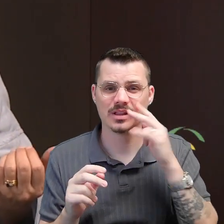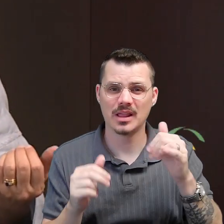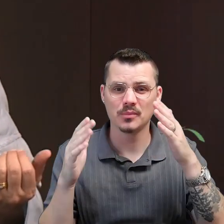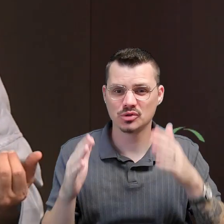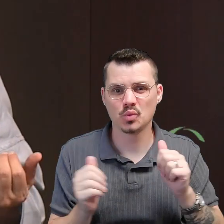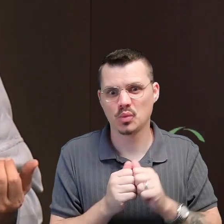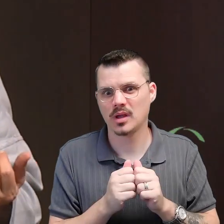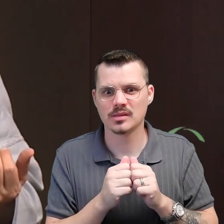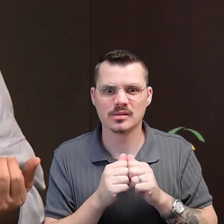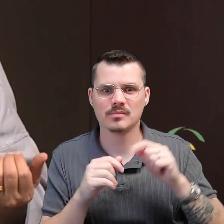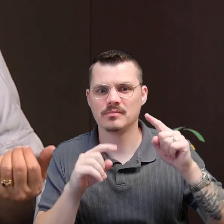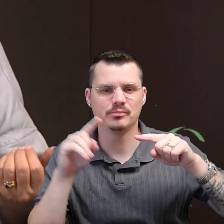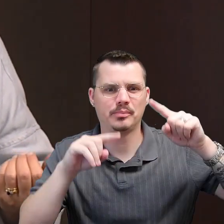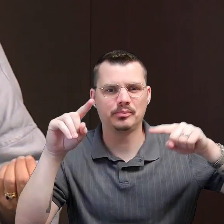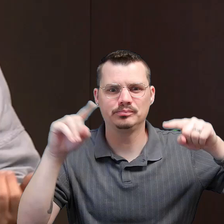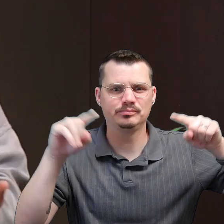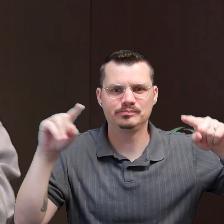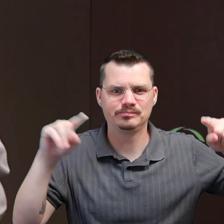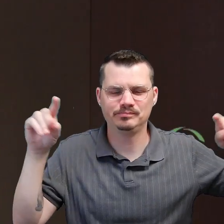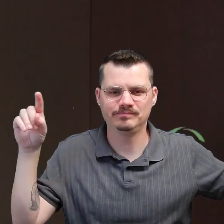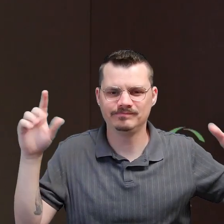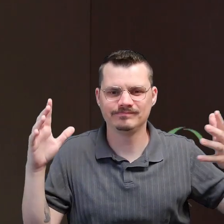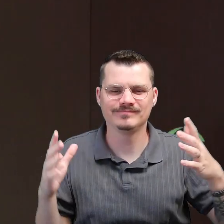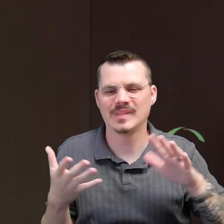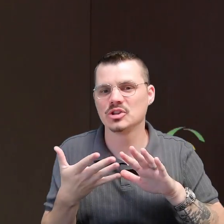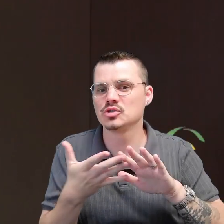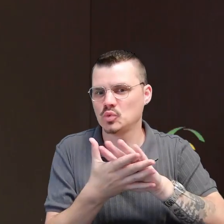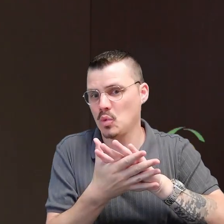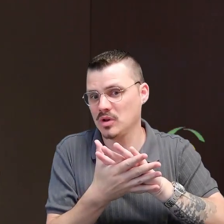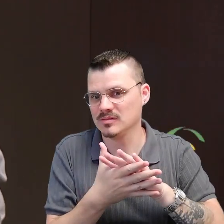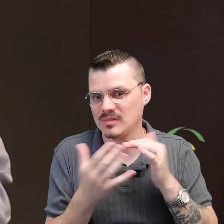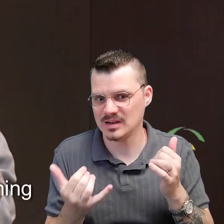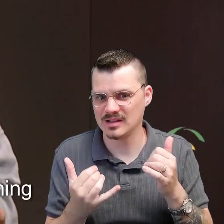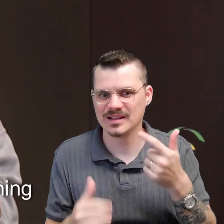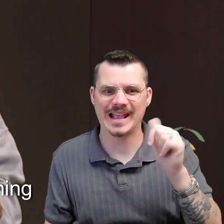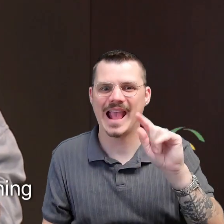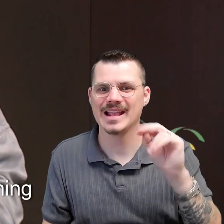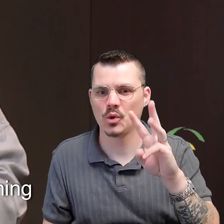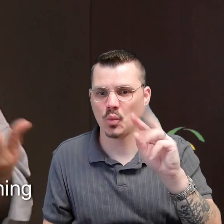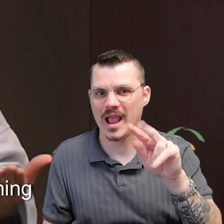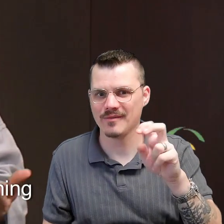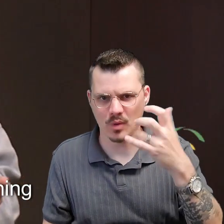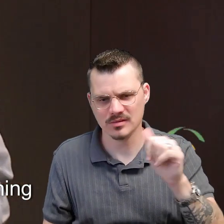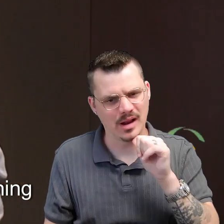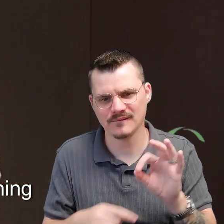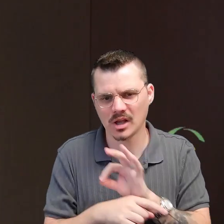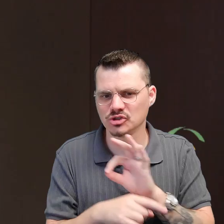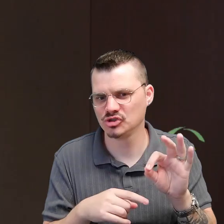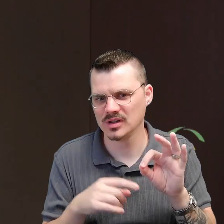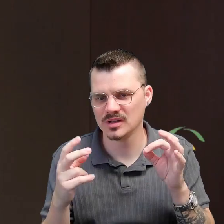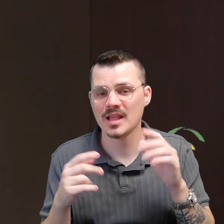see the person with this very, very distorted gating wave because it's not